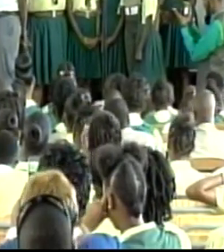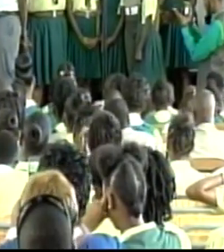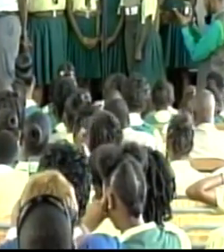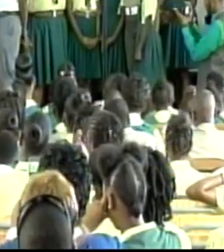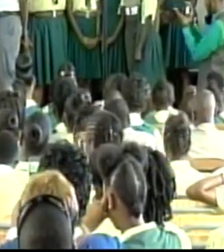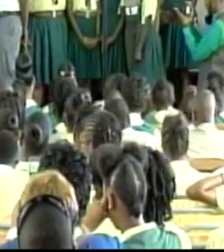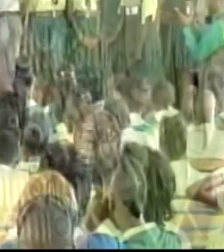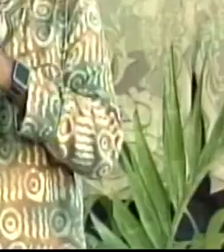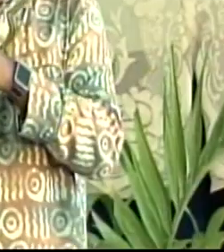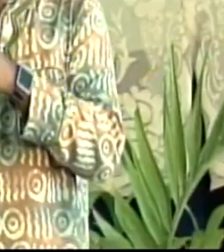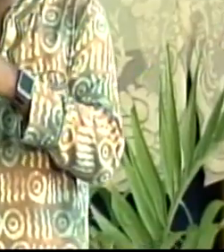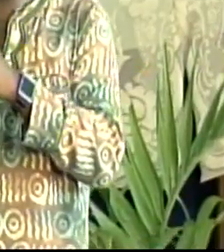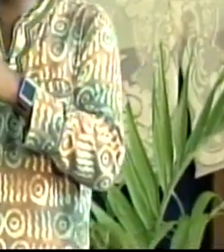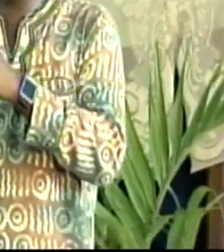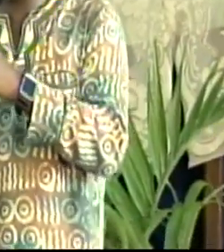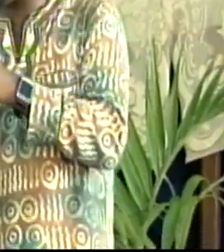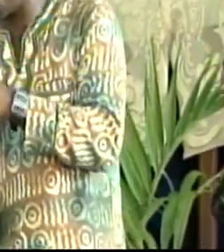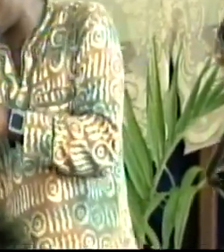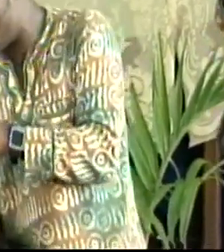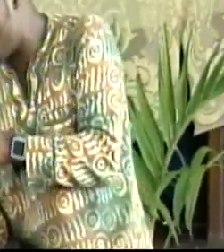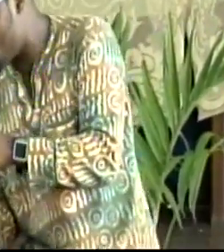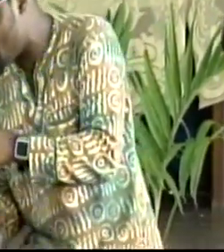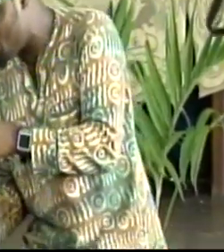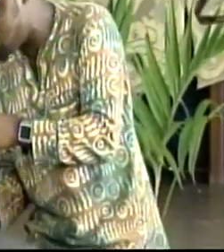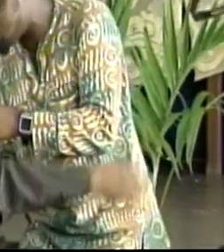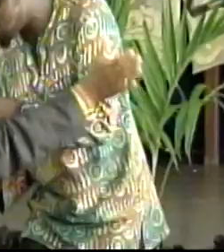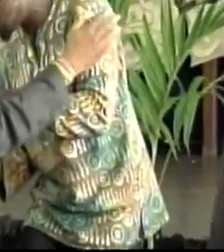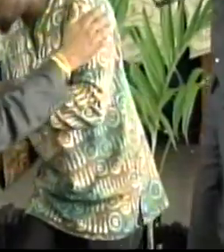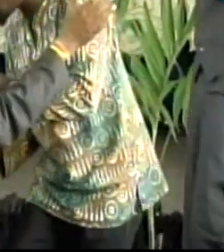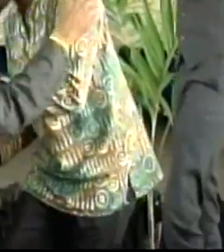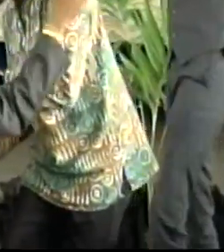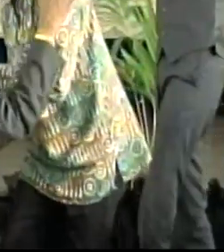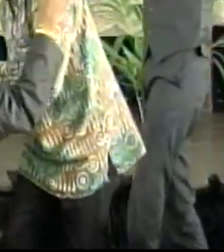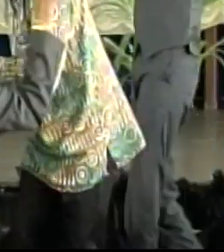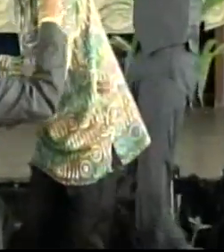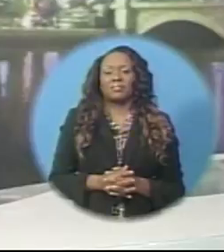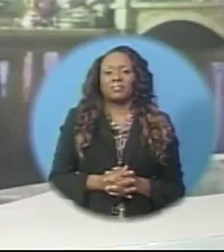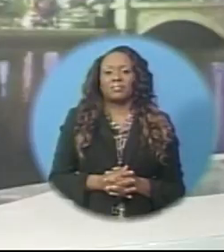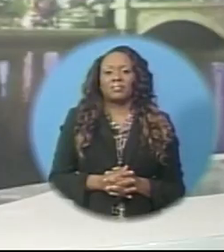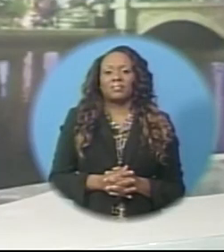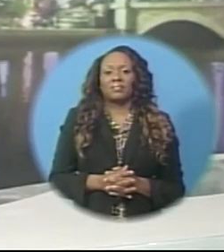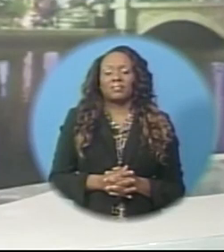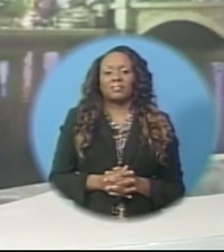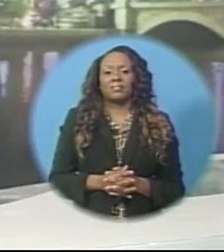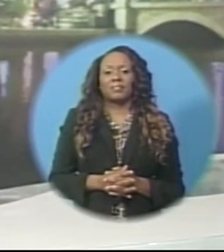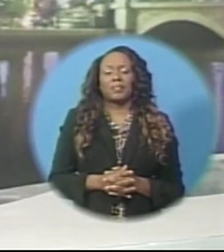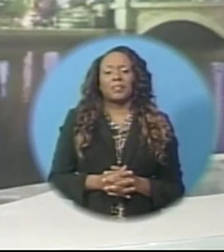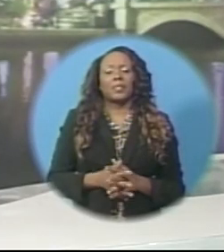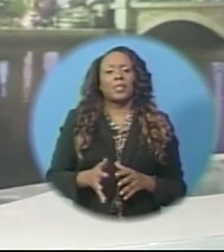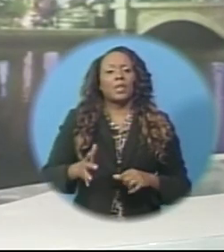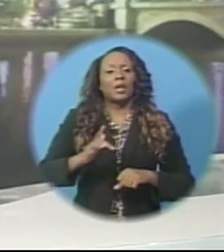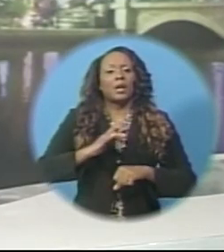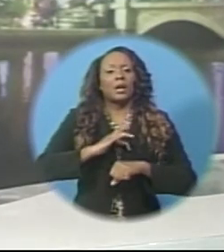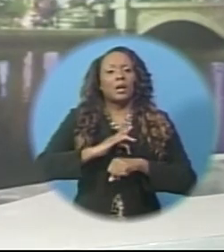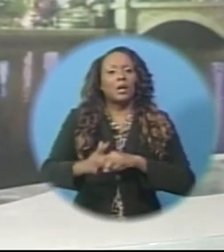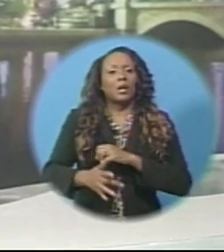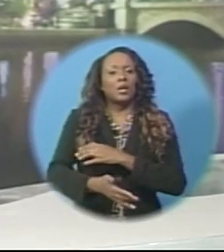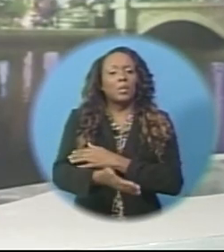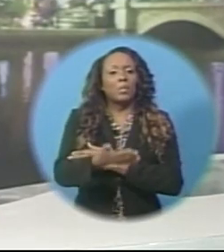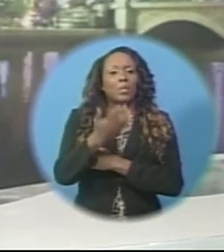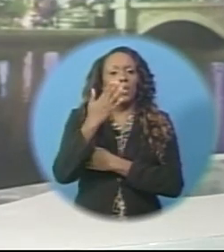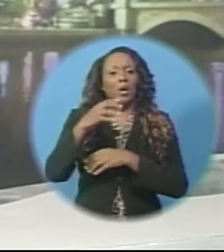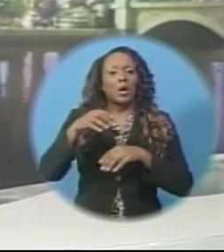old scholar musician Mylan Clark. Ryan Broom, CBC News. An early morning ride to work for